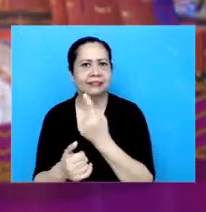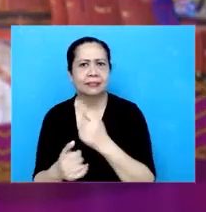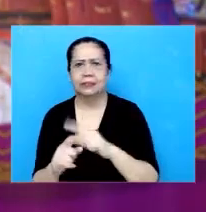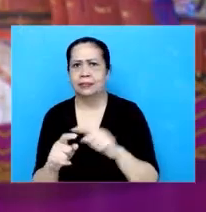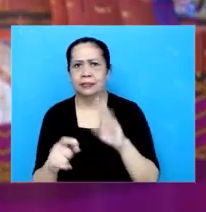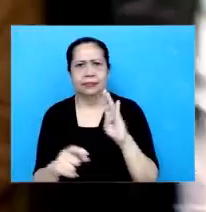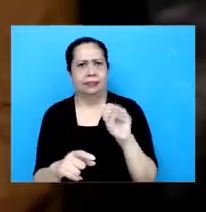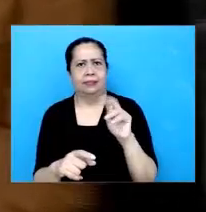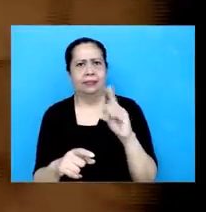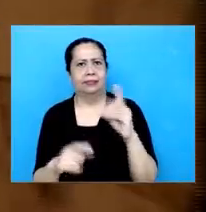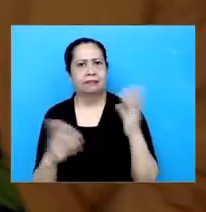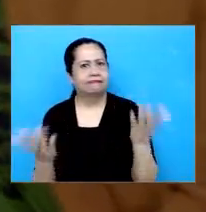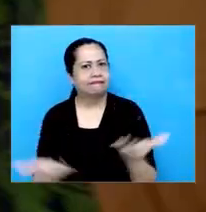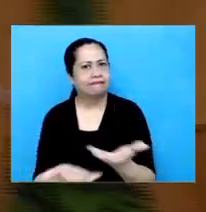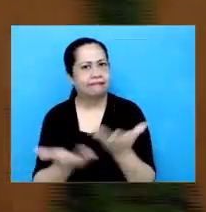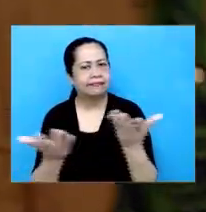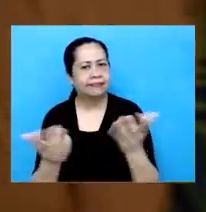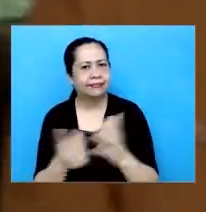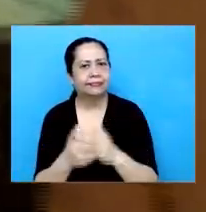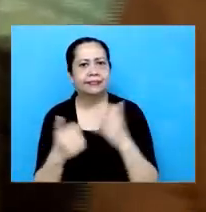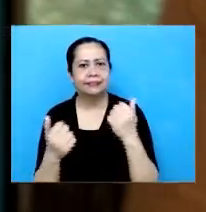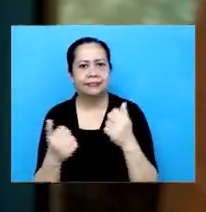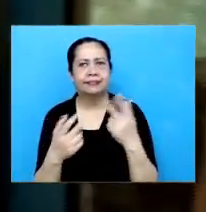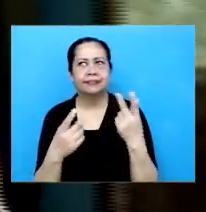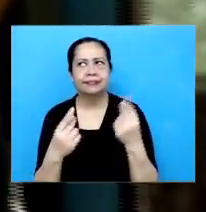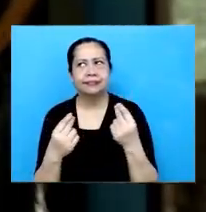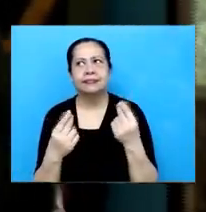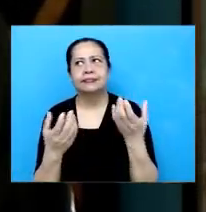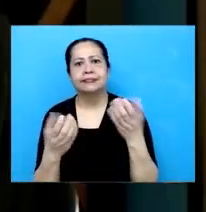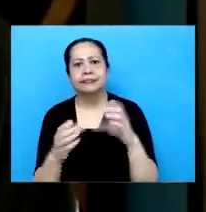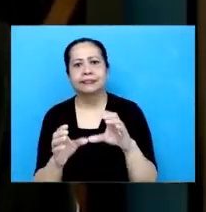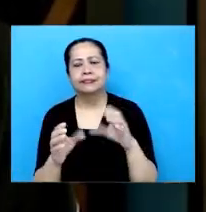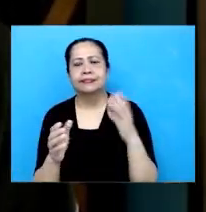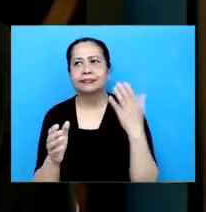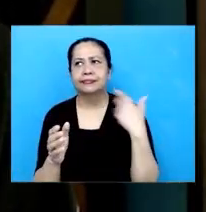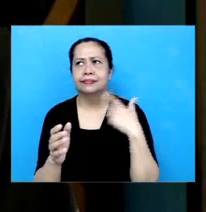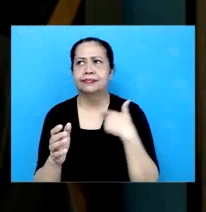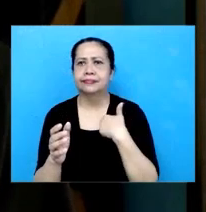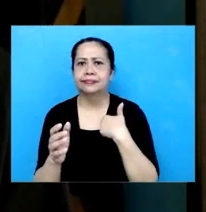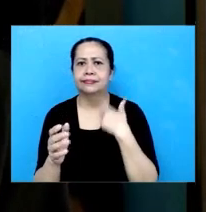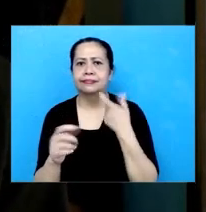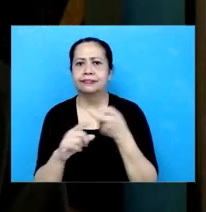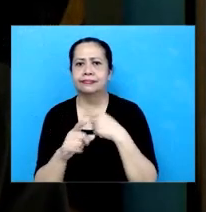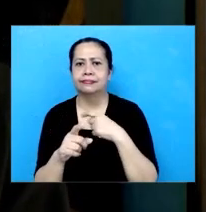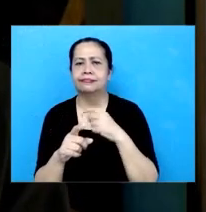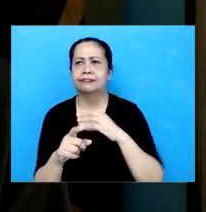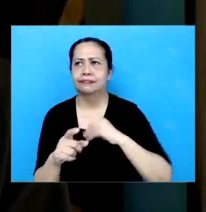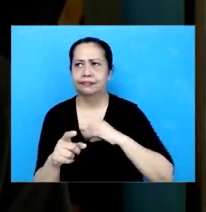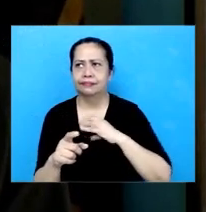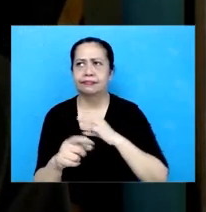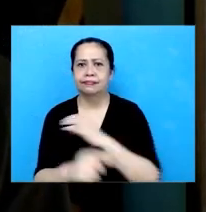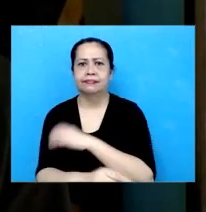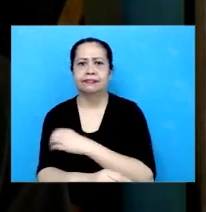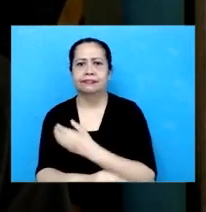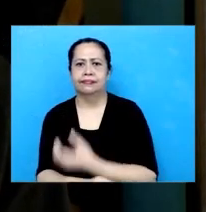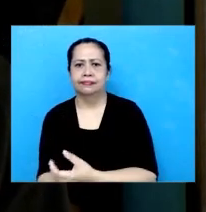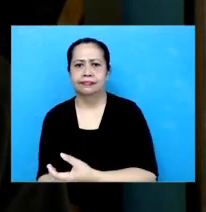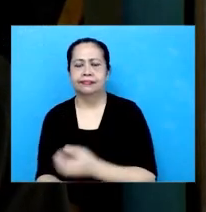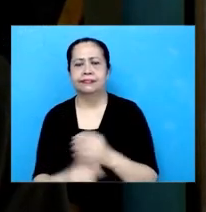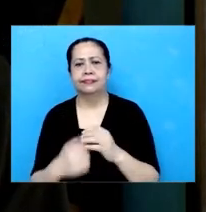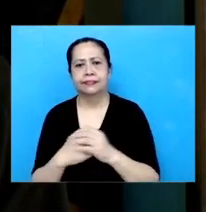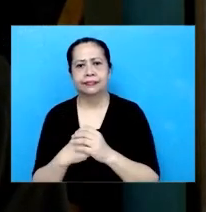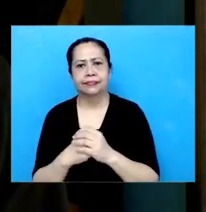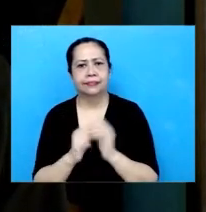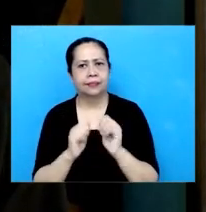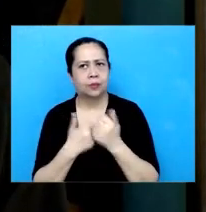think we'll get our break soon. I'm confident naman with how